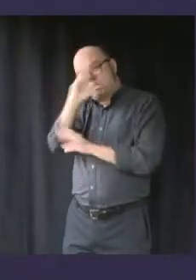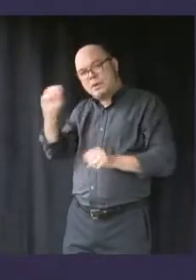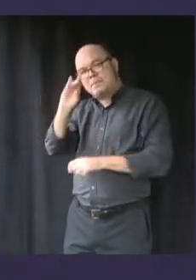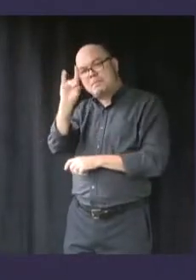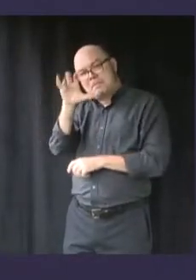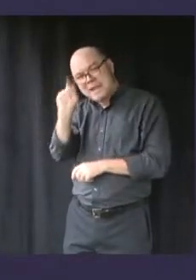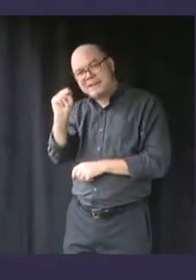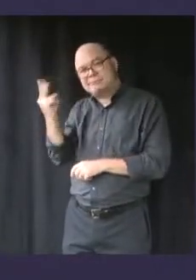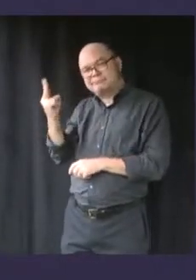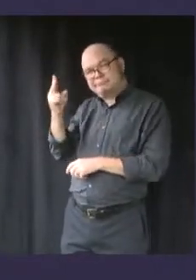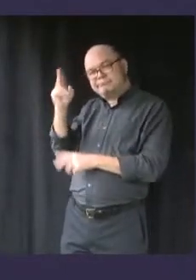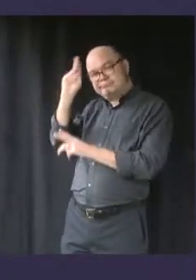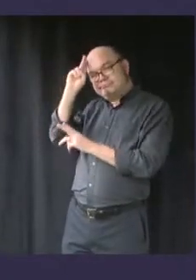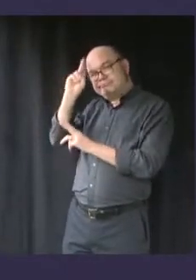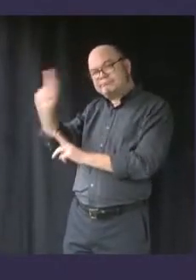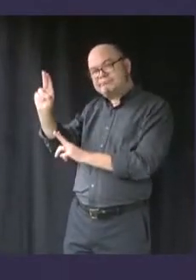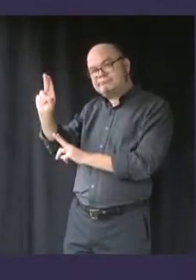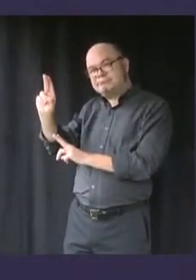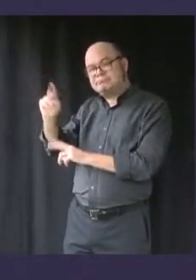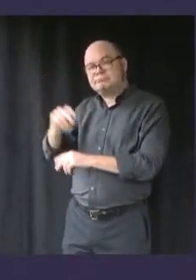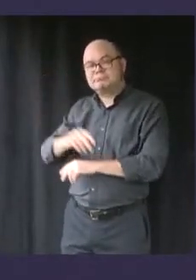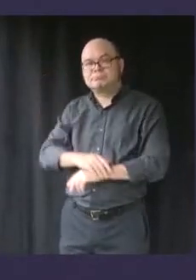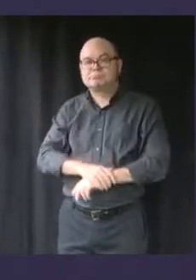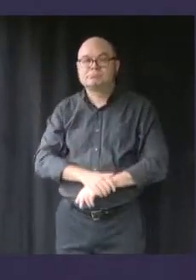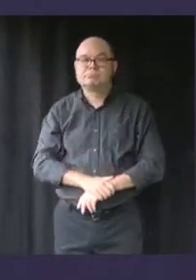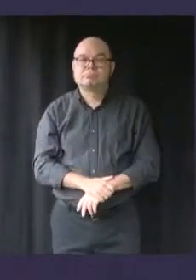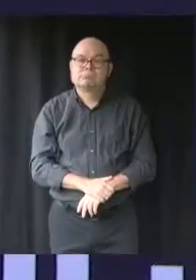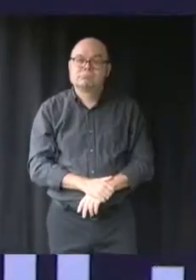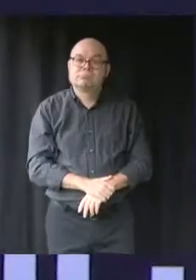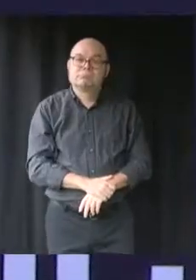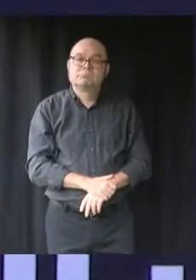you who are gathered here today as we continue working towards